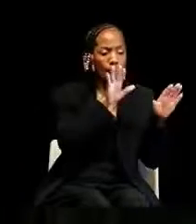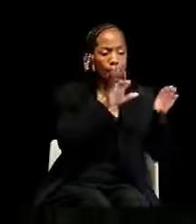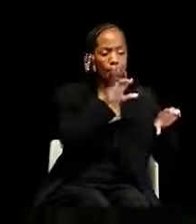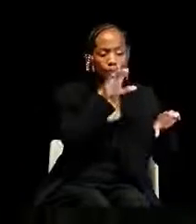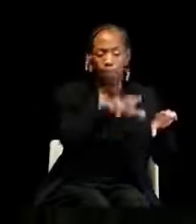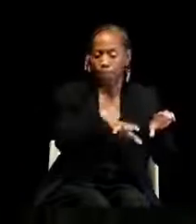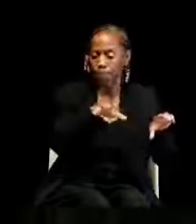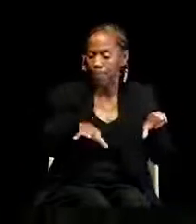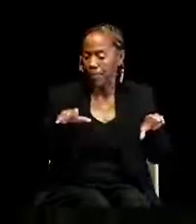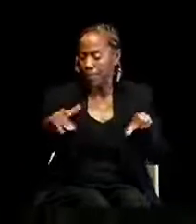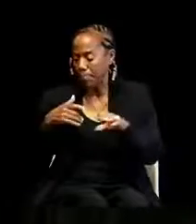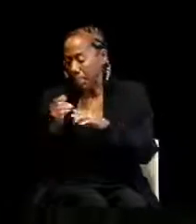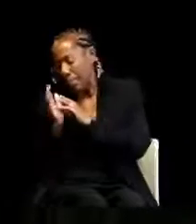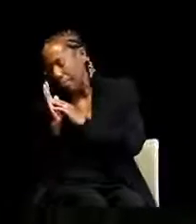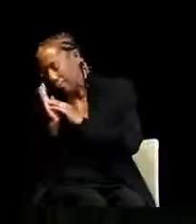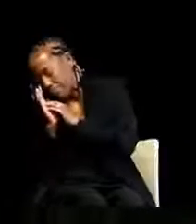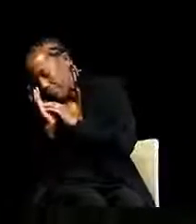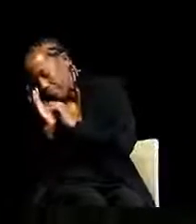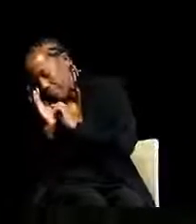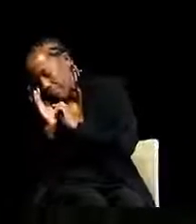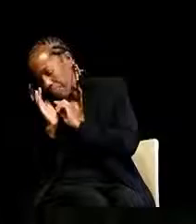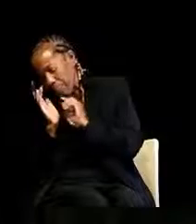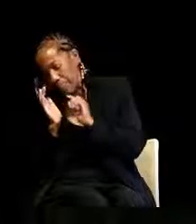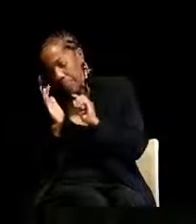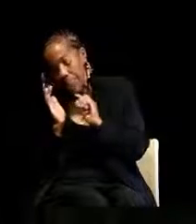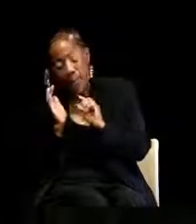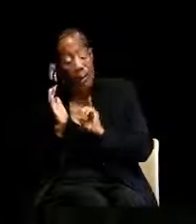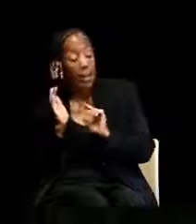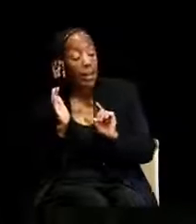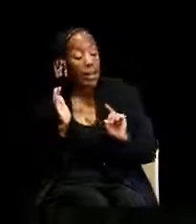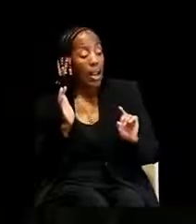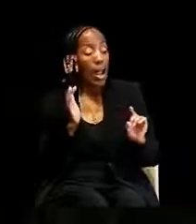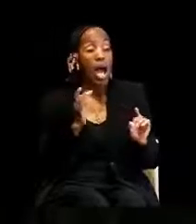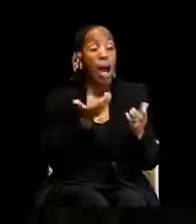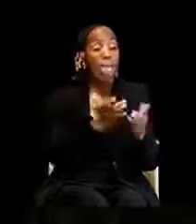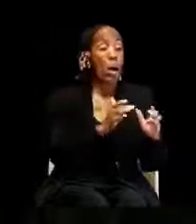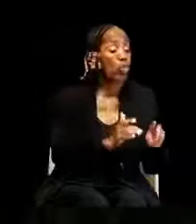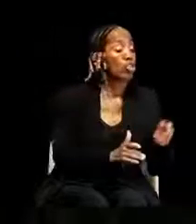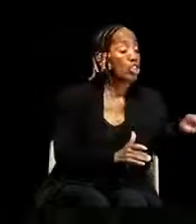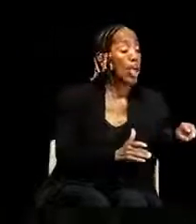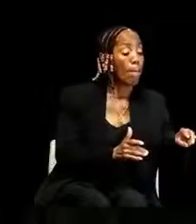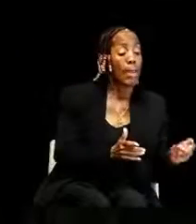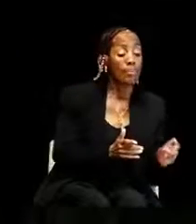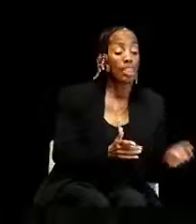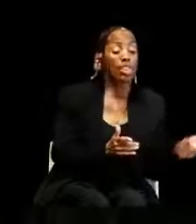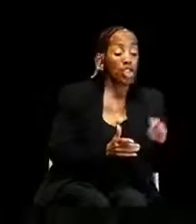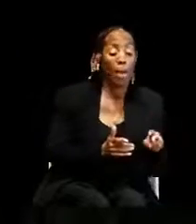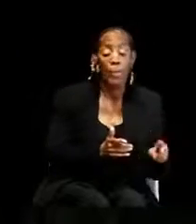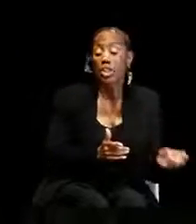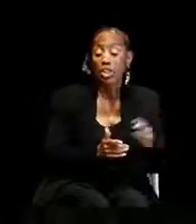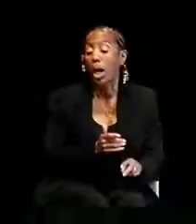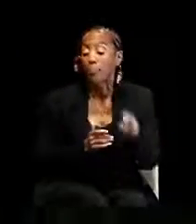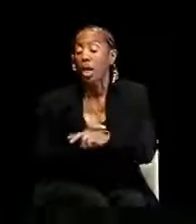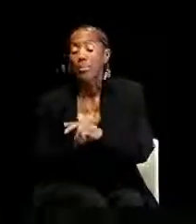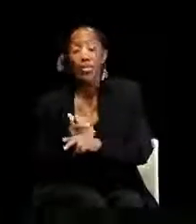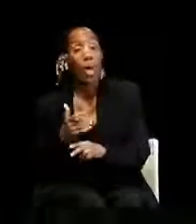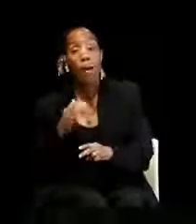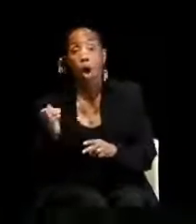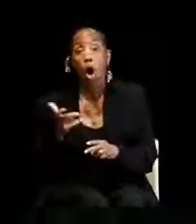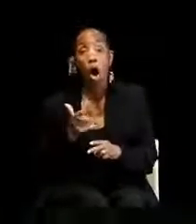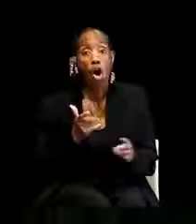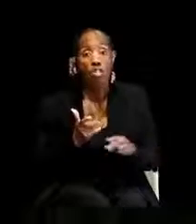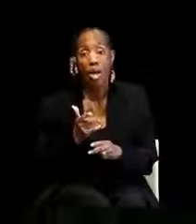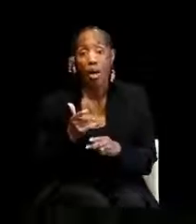And I crawled from the bed and I jumped into all of the bowls, literally all of them. And she said she woke up and I